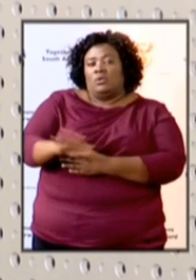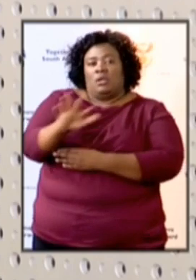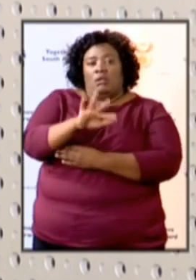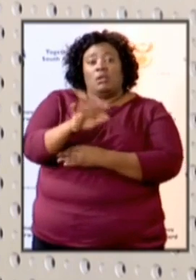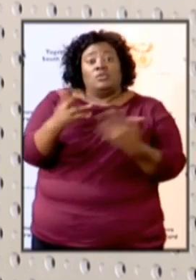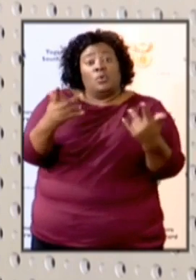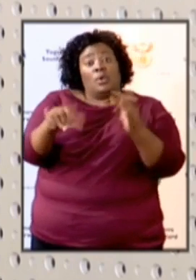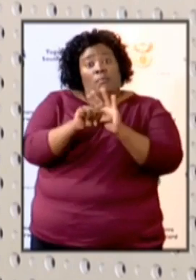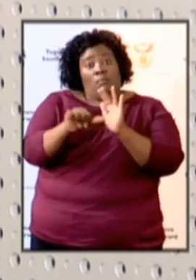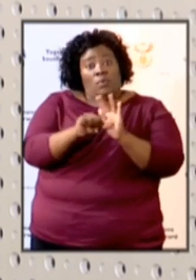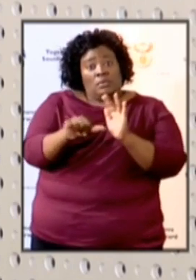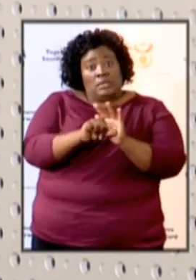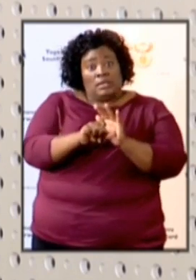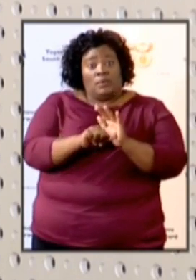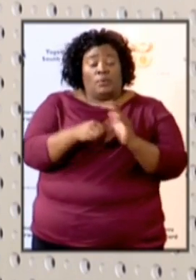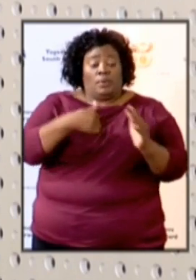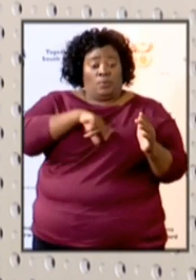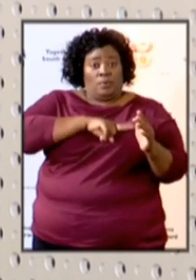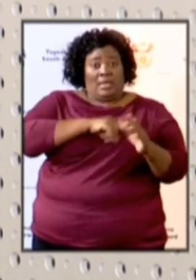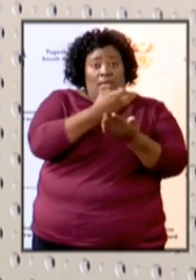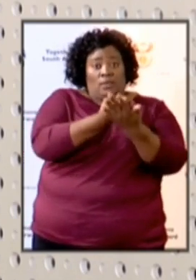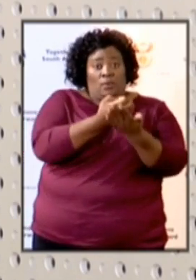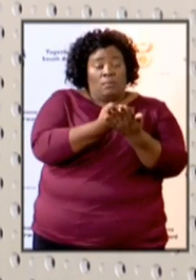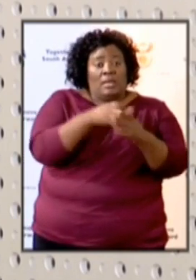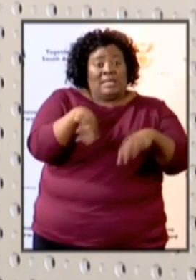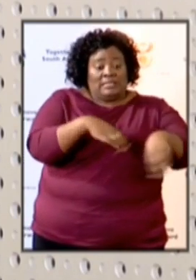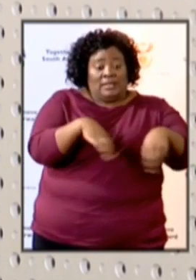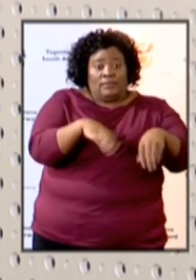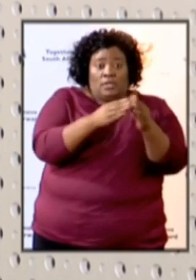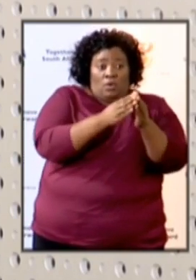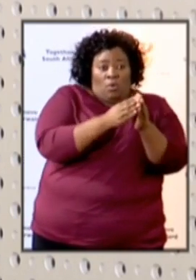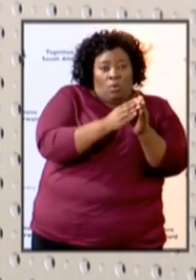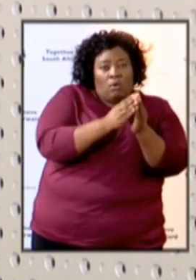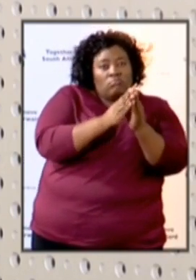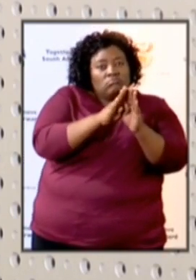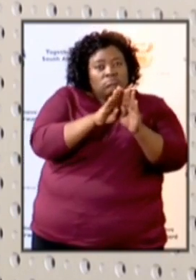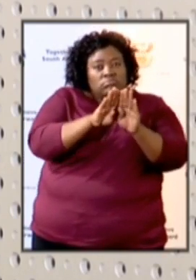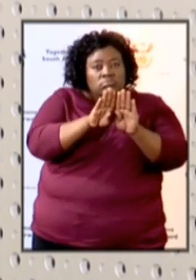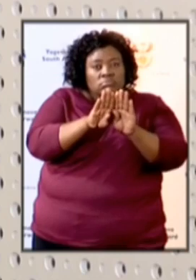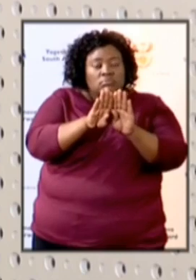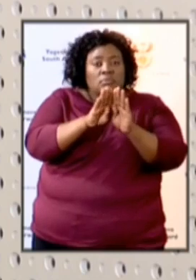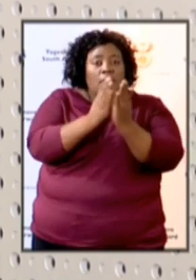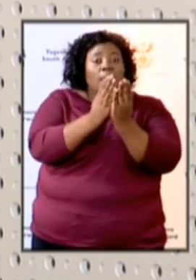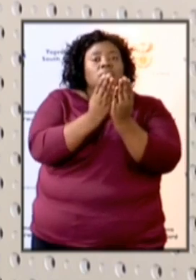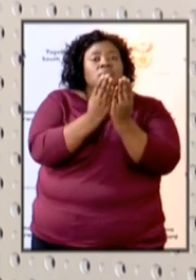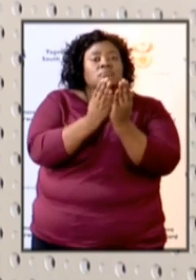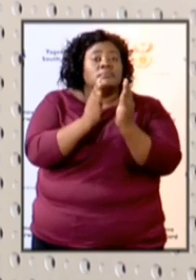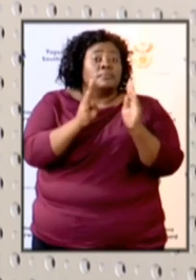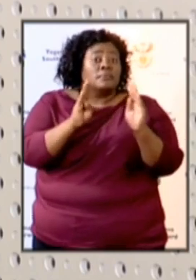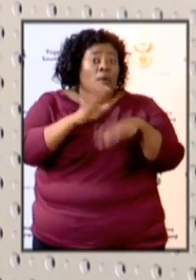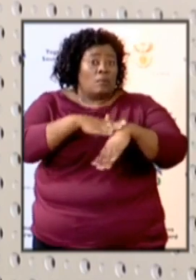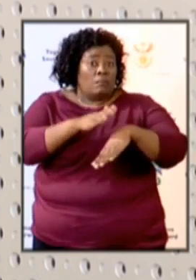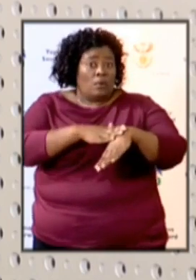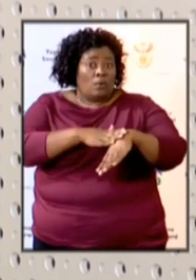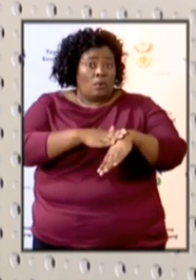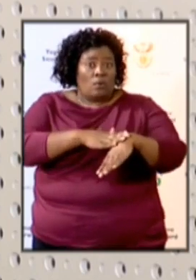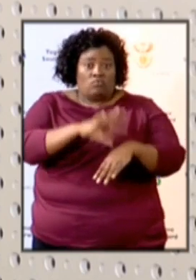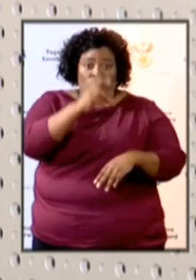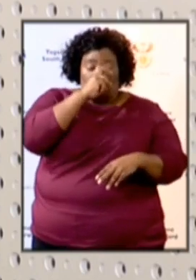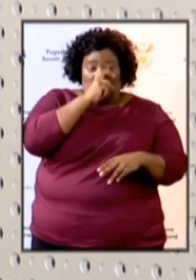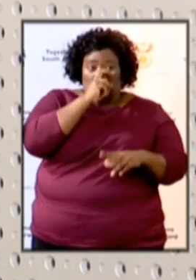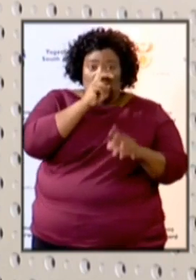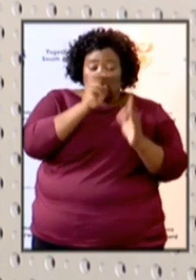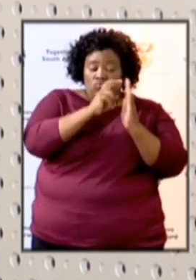that when we open up the economic activities a bit more, the strict adherence to